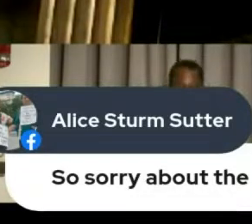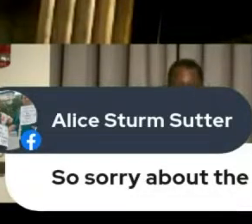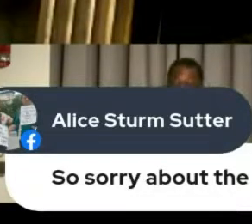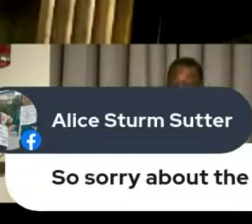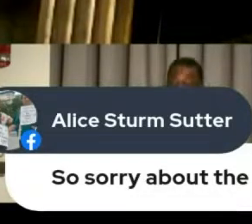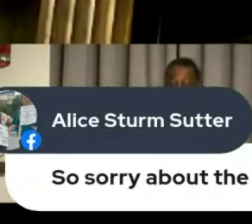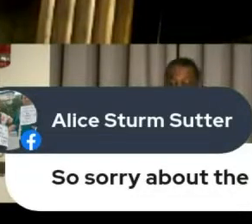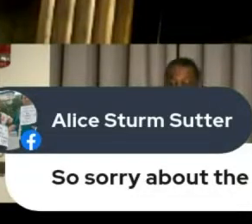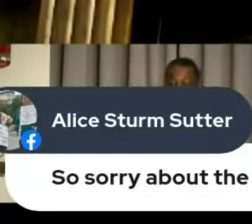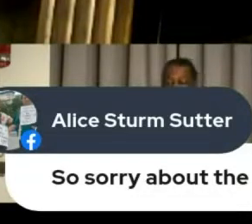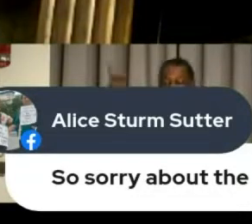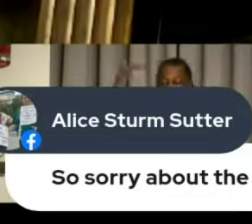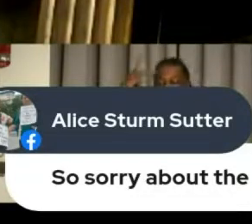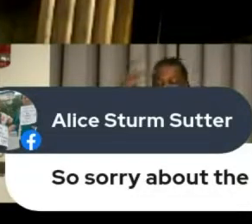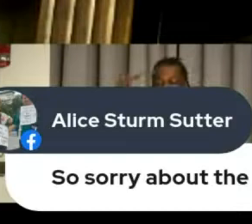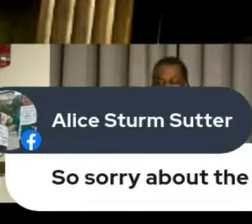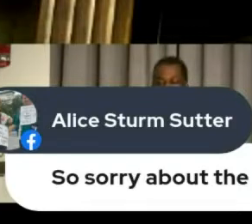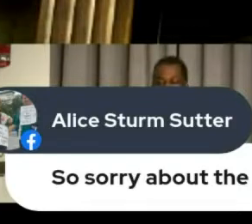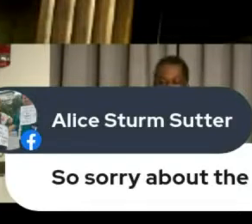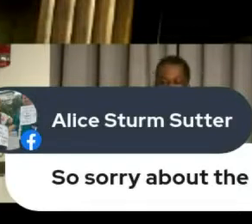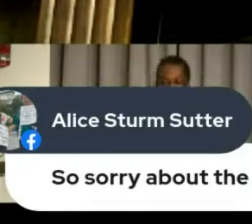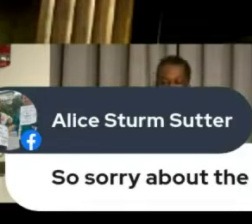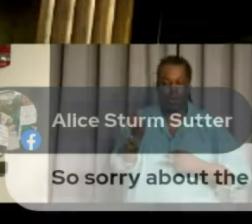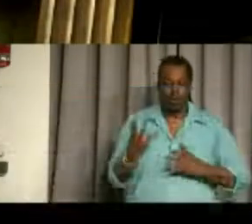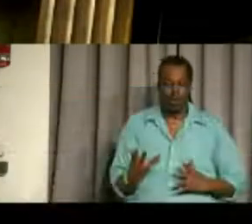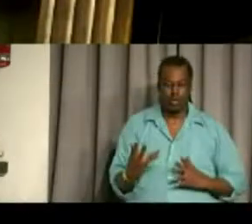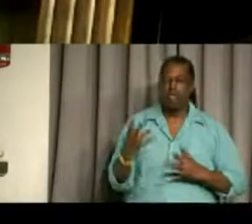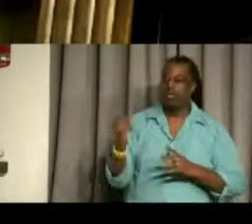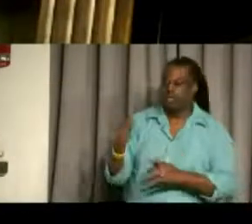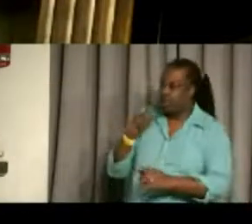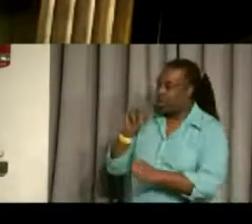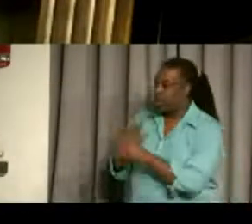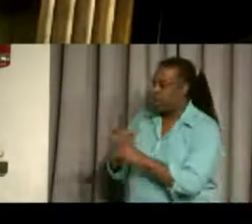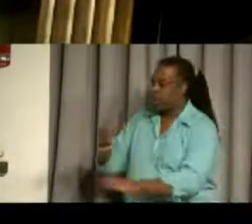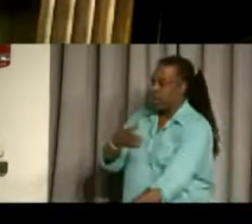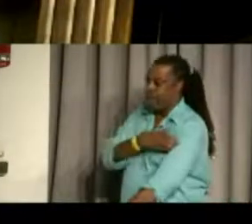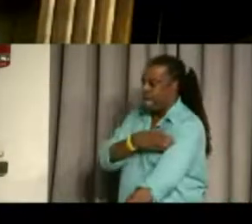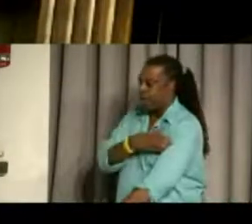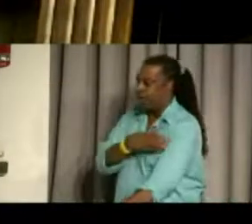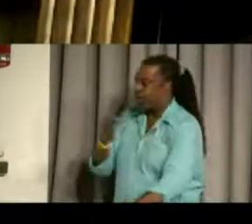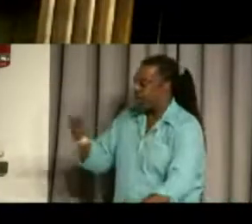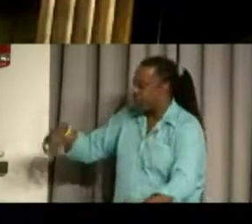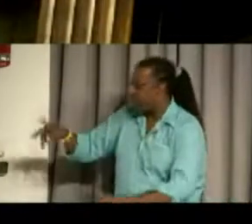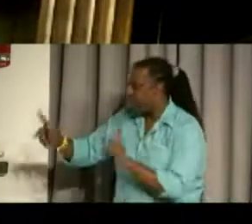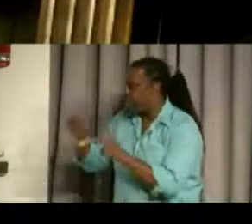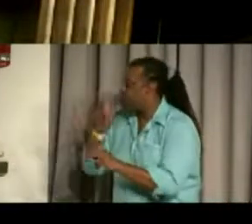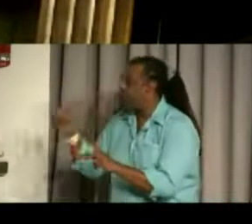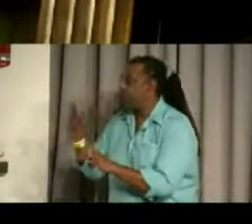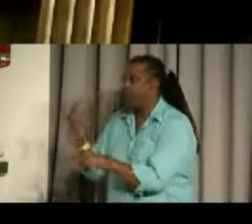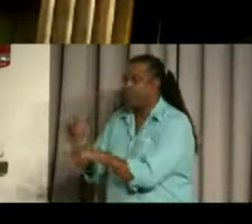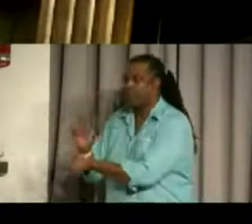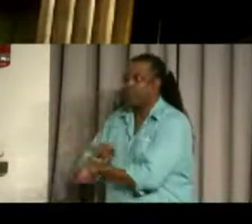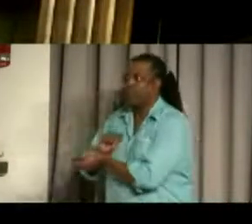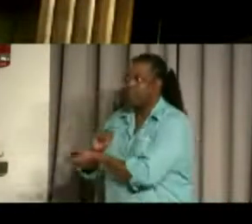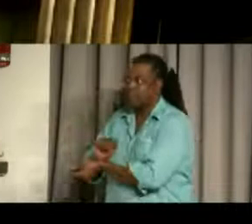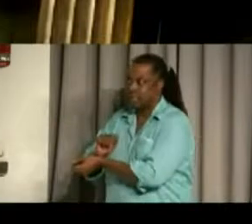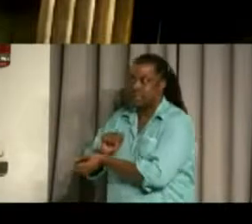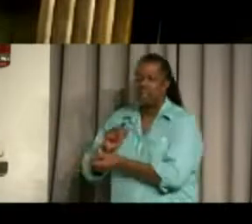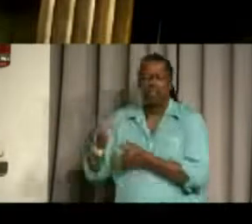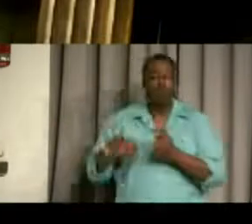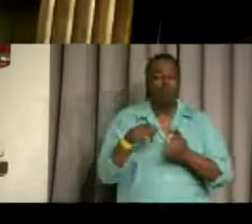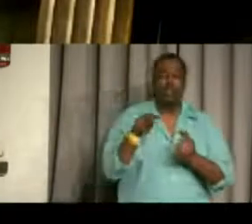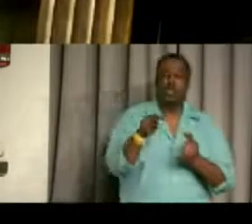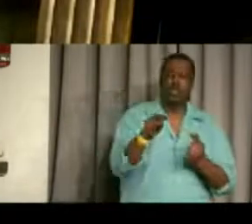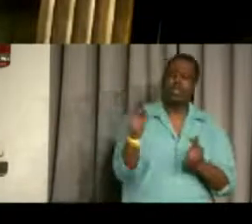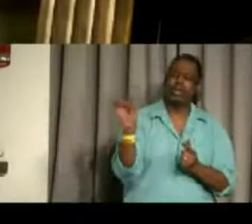as political placeholders to ensure the power of those who purportedly owned them. When we look at the emergency manager